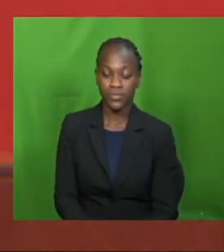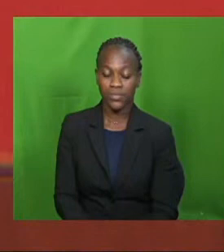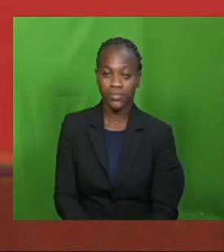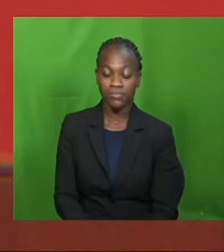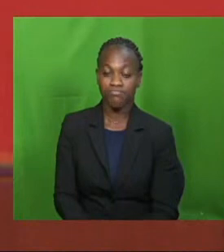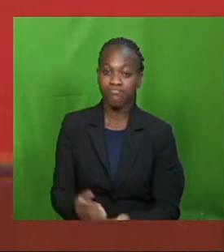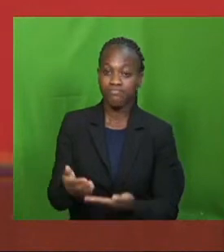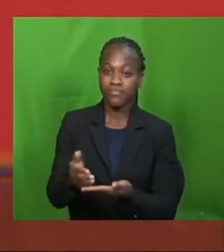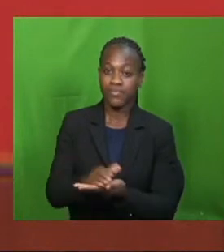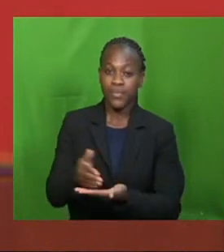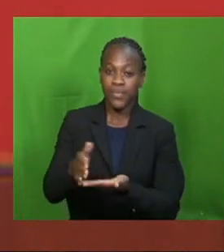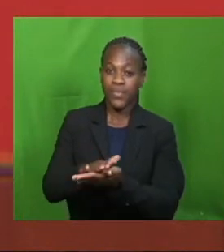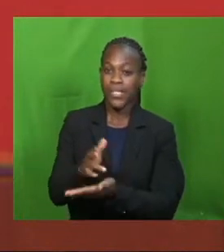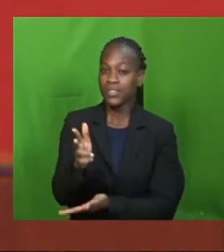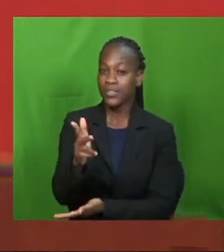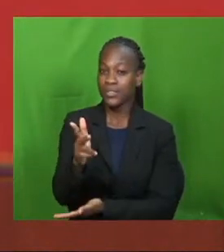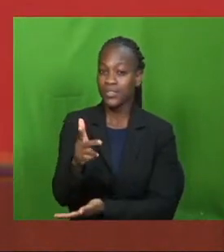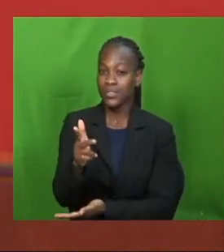Page 23.